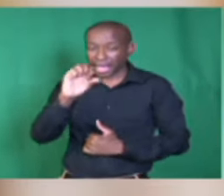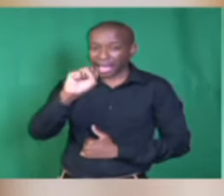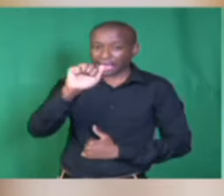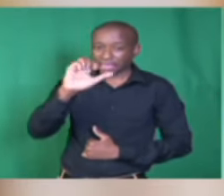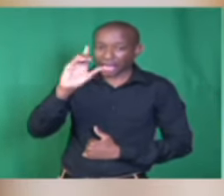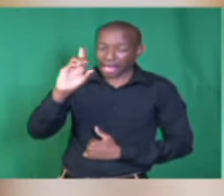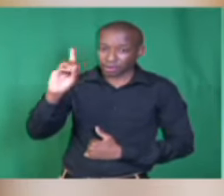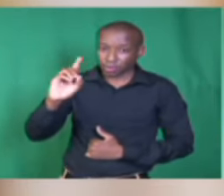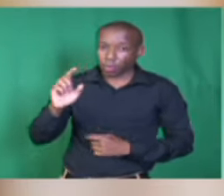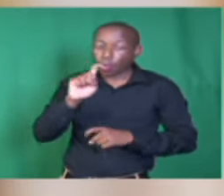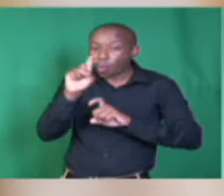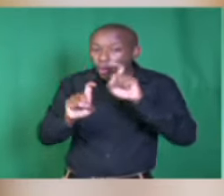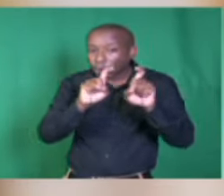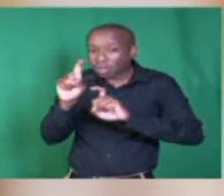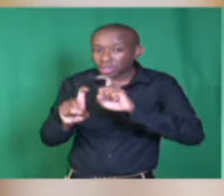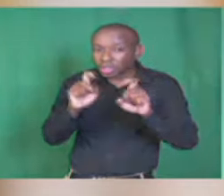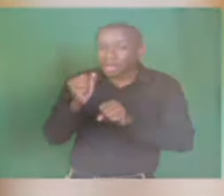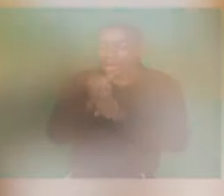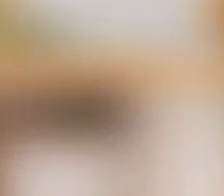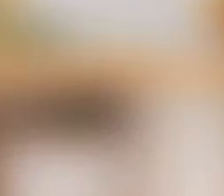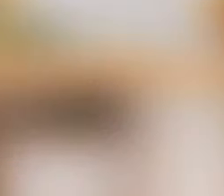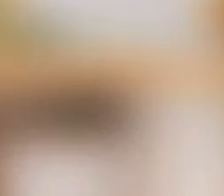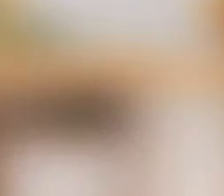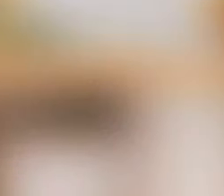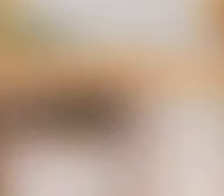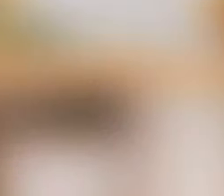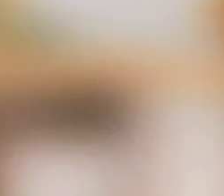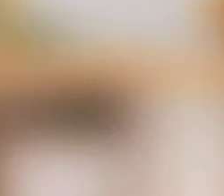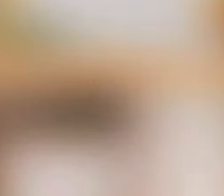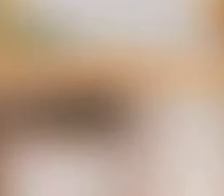the question about the Messiah.